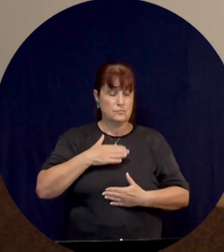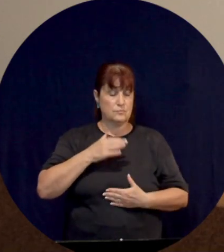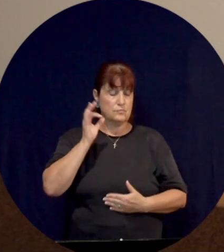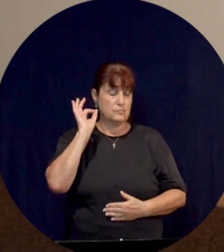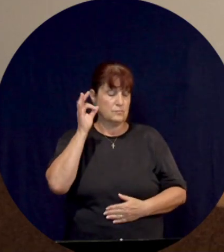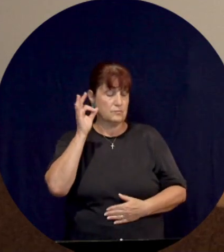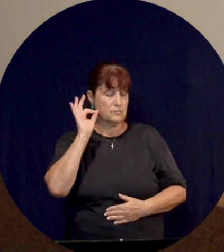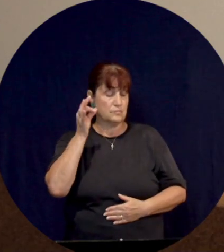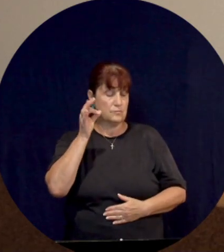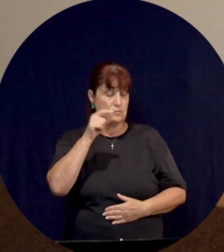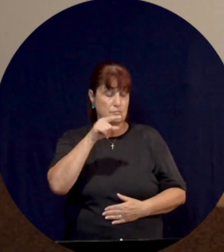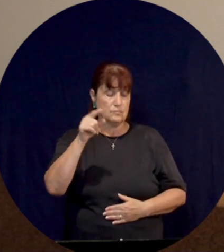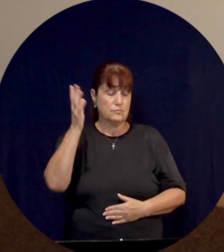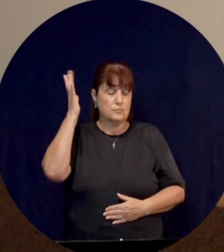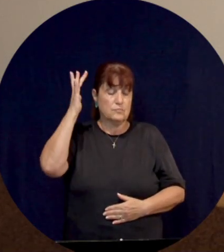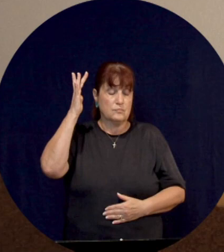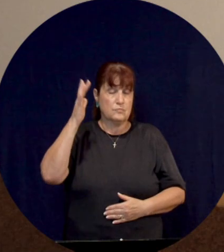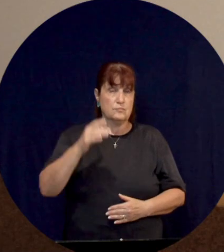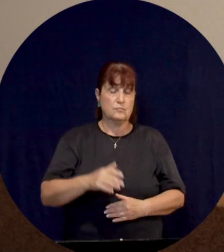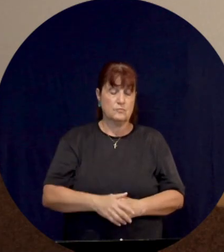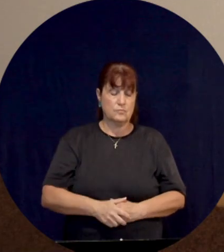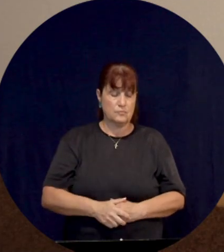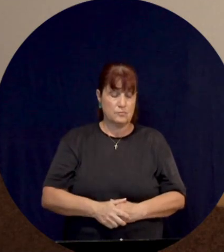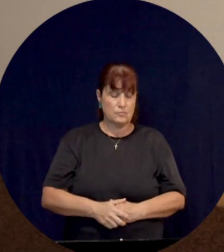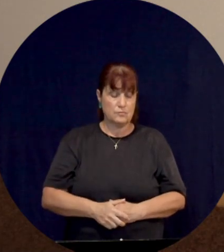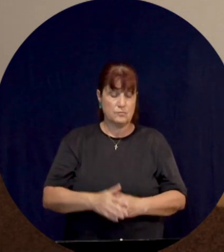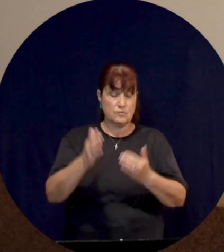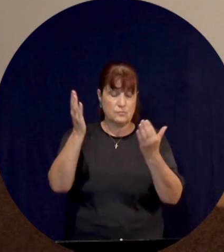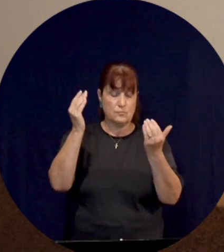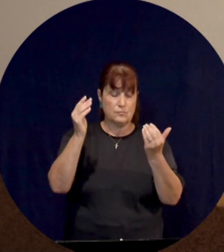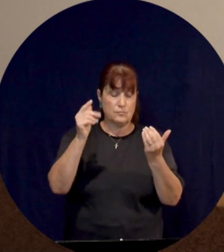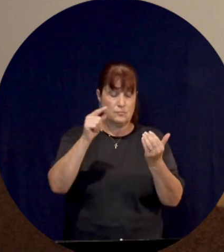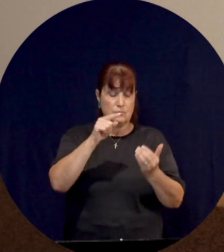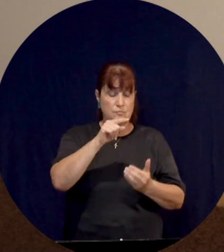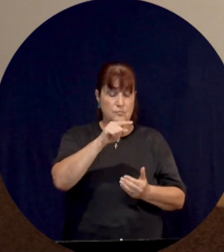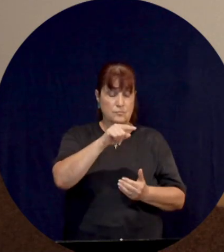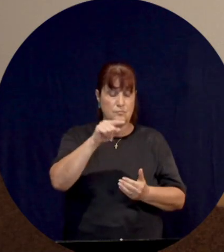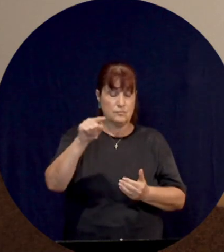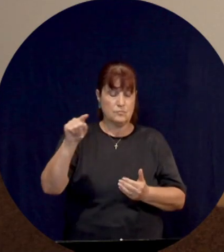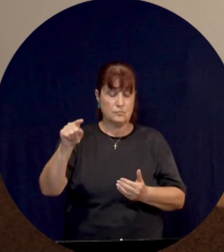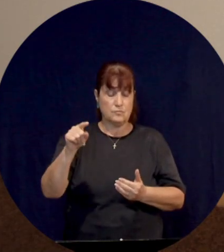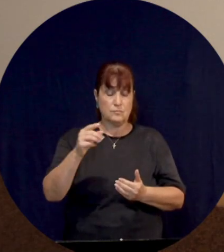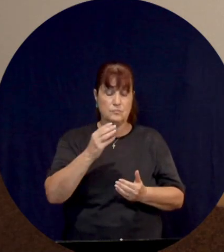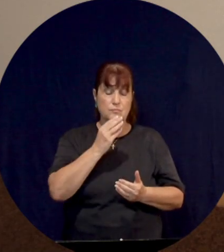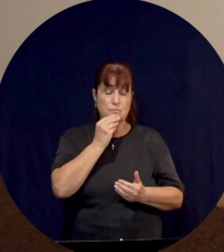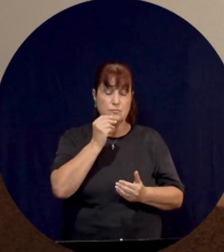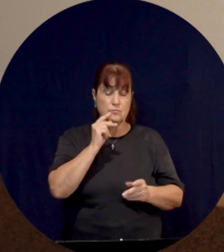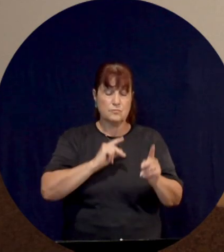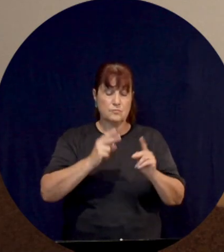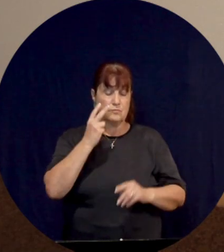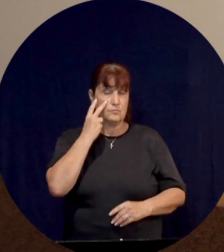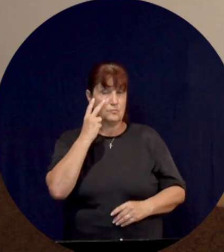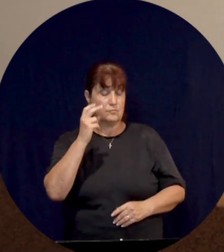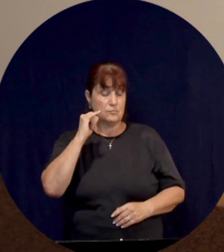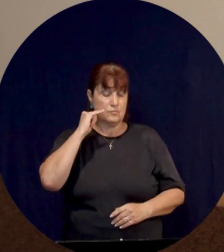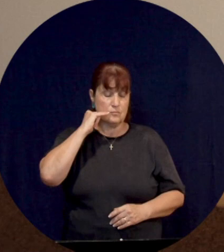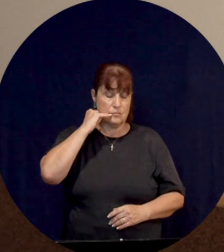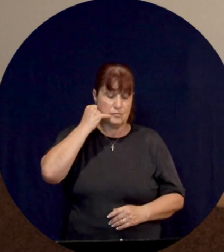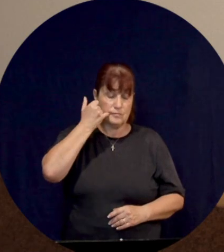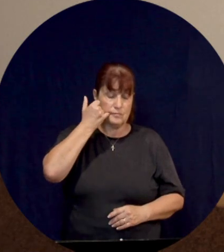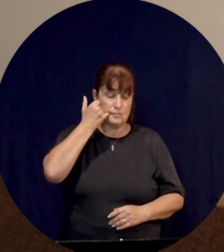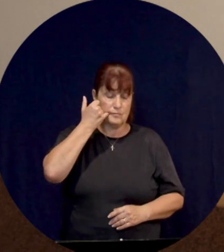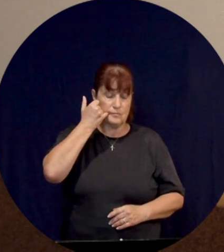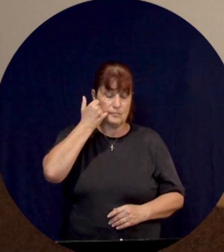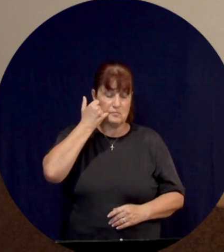the apostle to the Gentiles. I glory in my ministry in order to make my